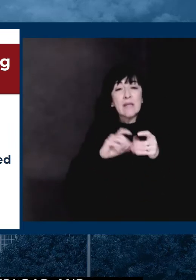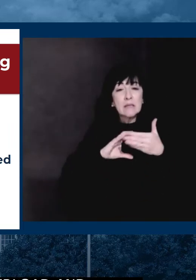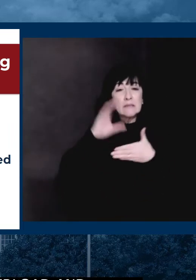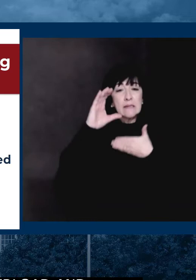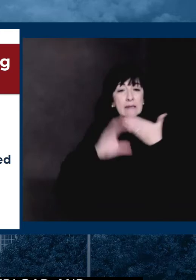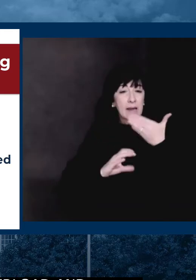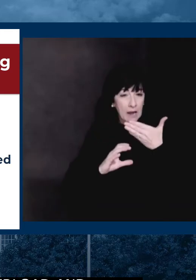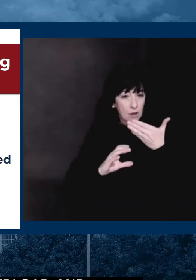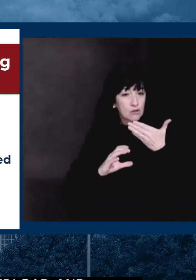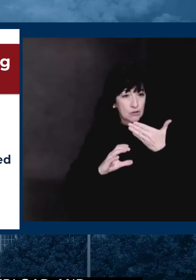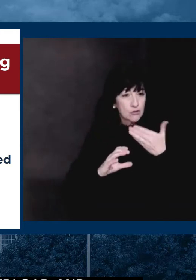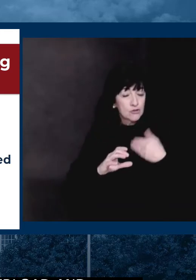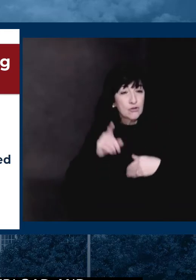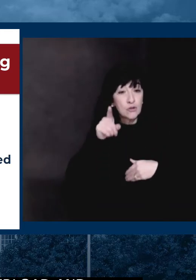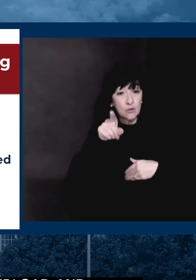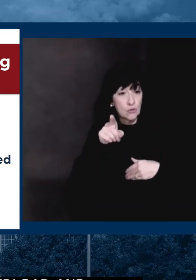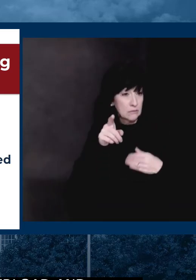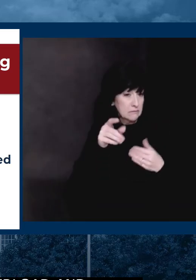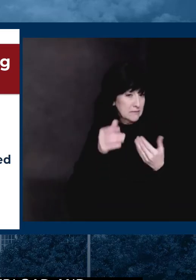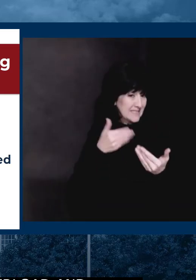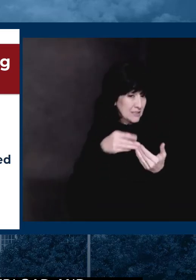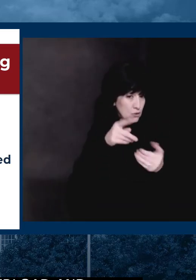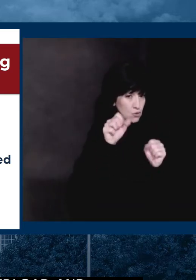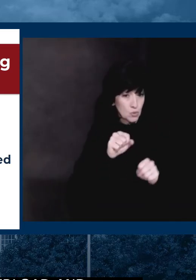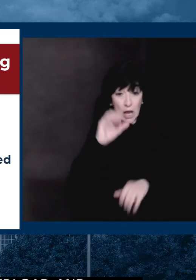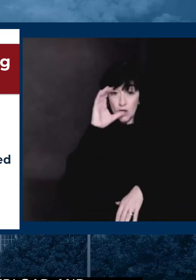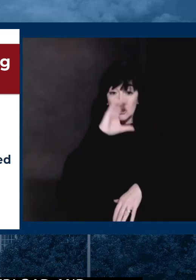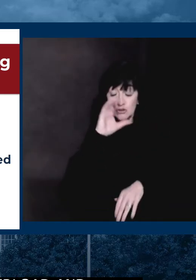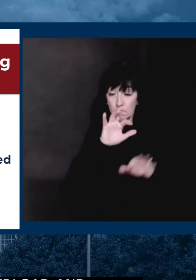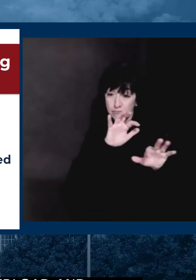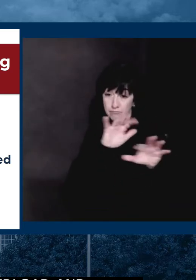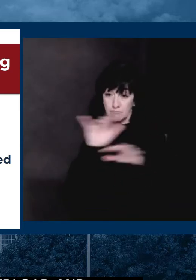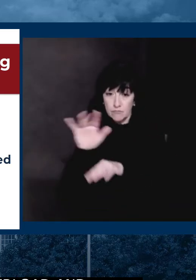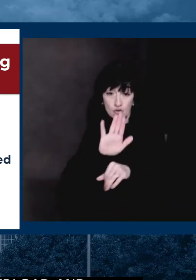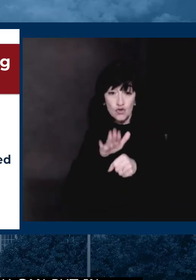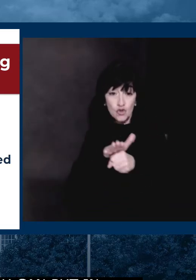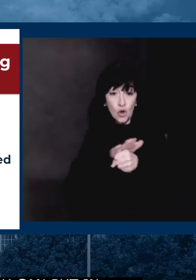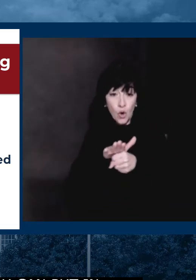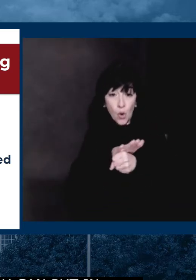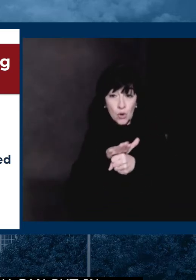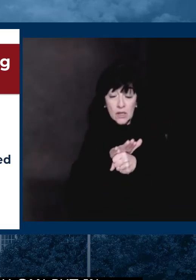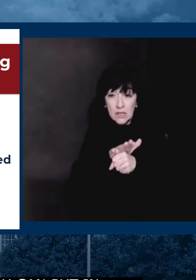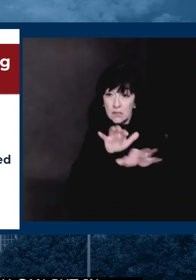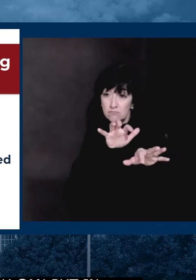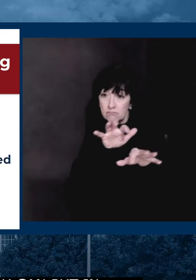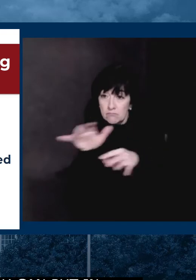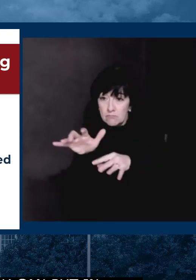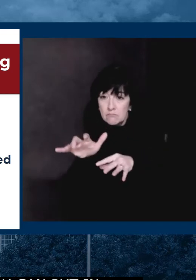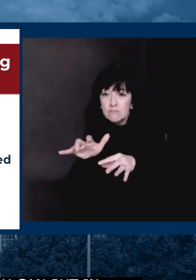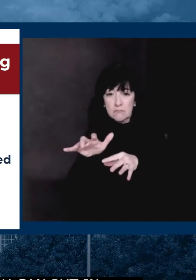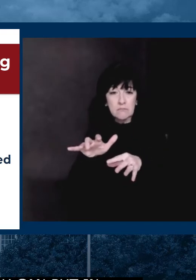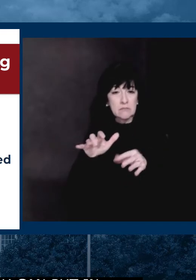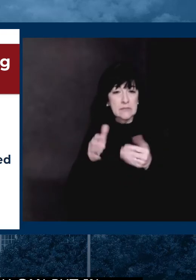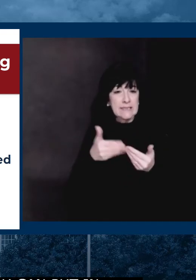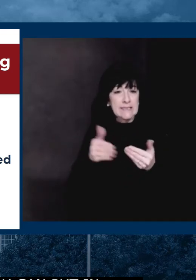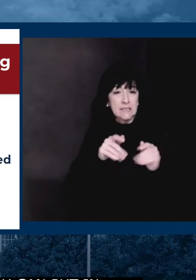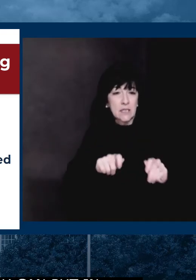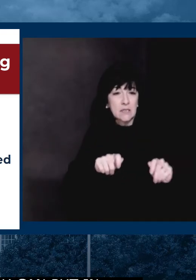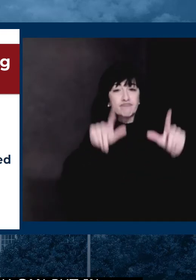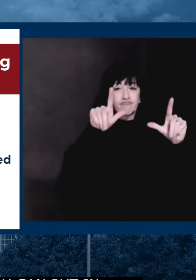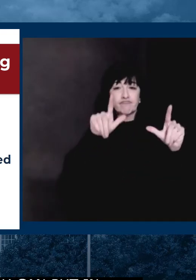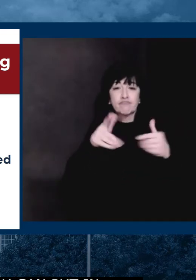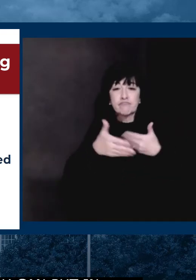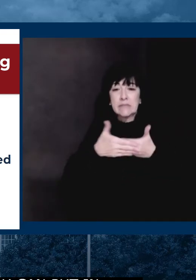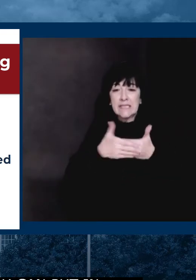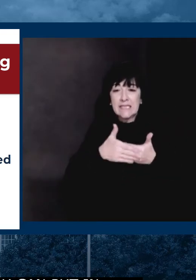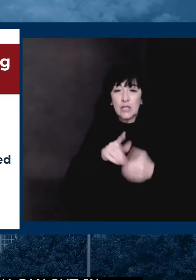put in your location, you could put in, if you want a reservation, if you're not, to identify where those sites are. This is where people go. We will get those